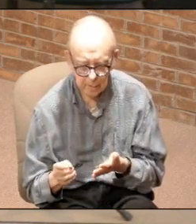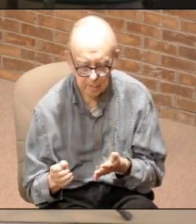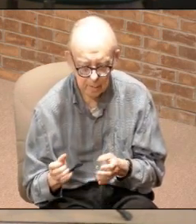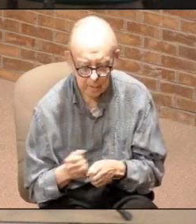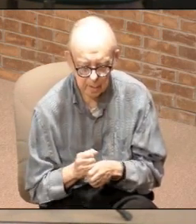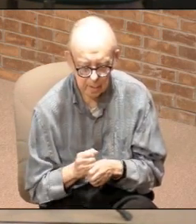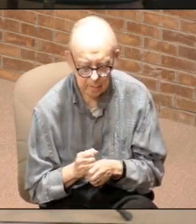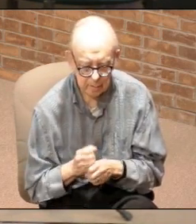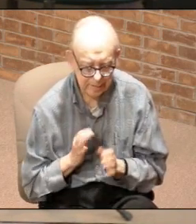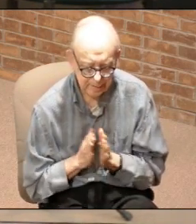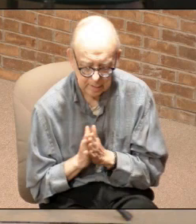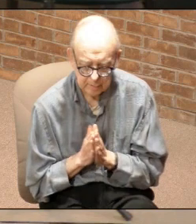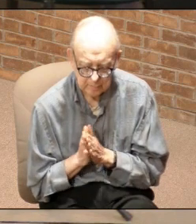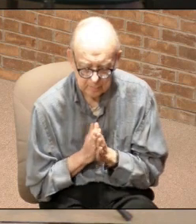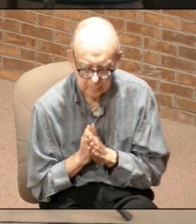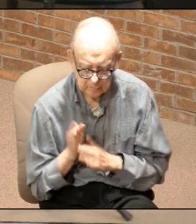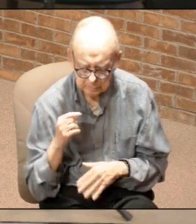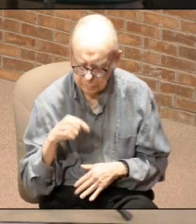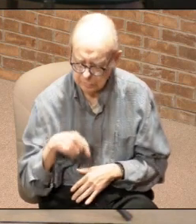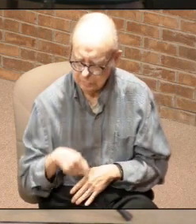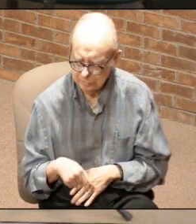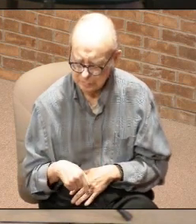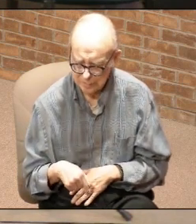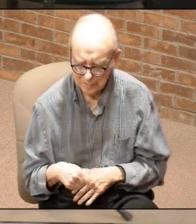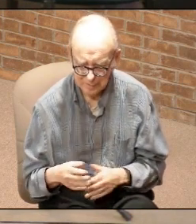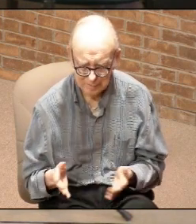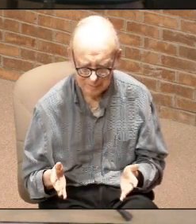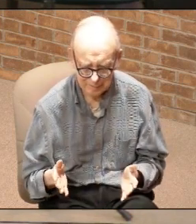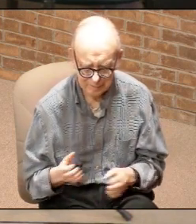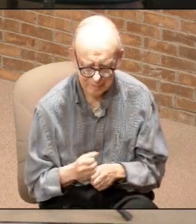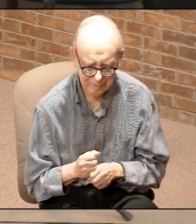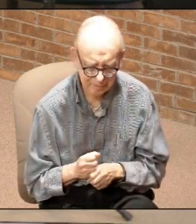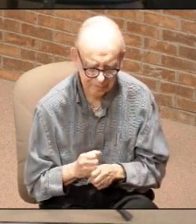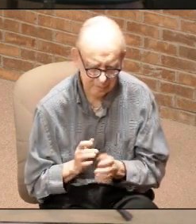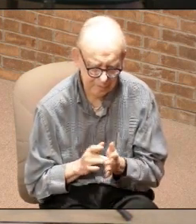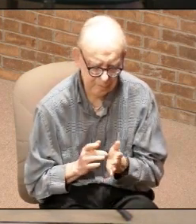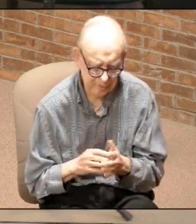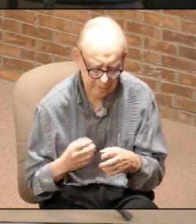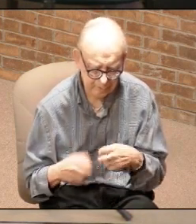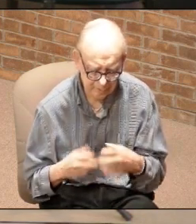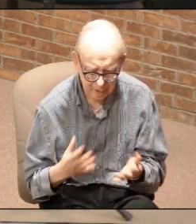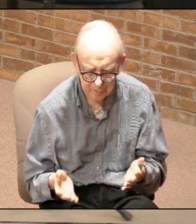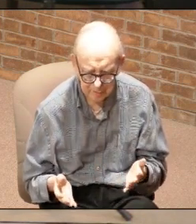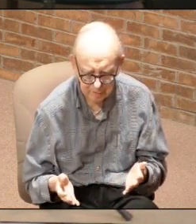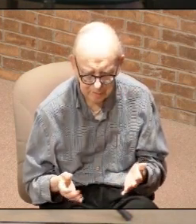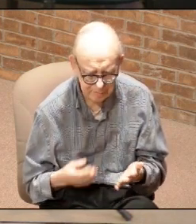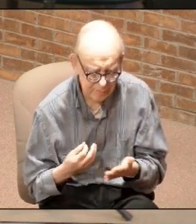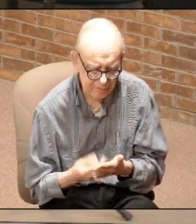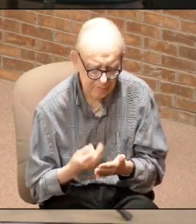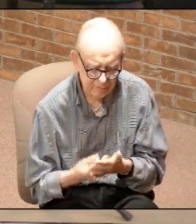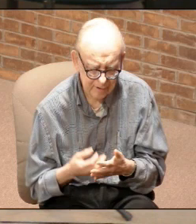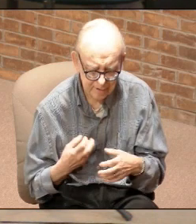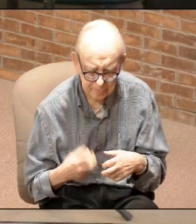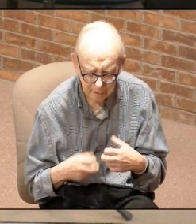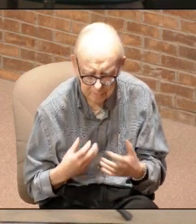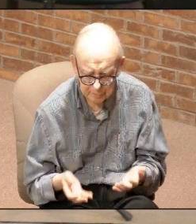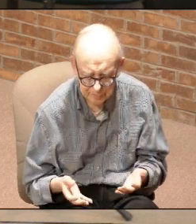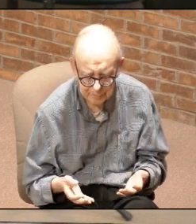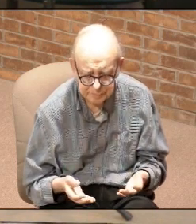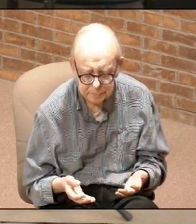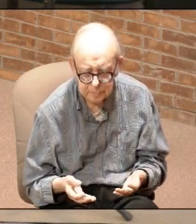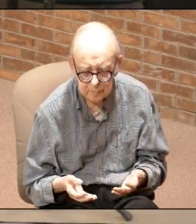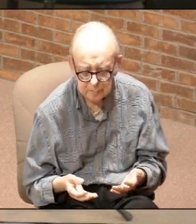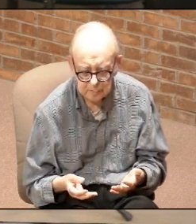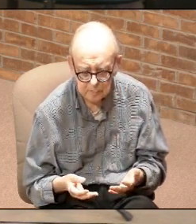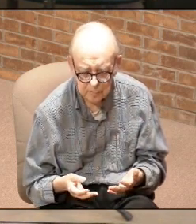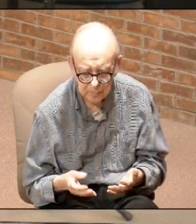you've got anxiety depression uh you've got medical issues you've got finance issues uh